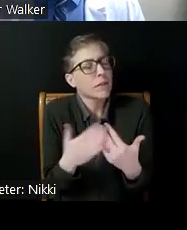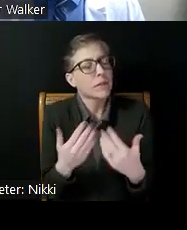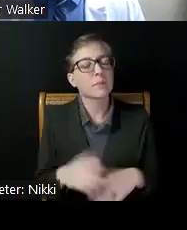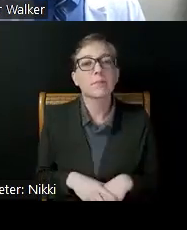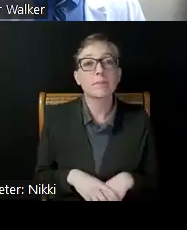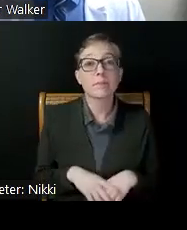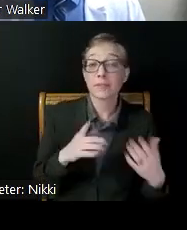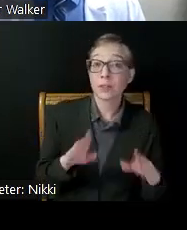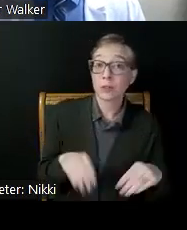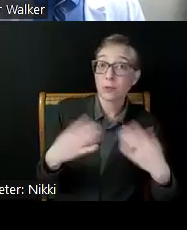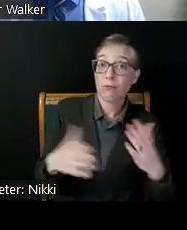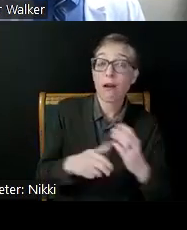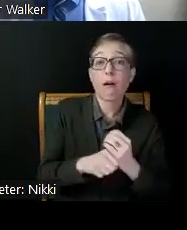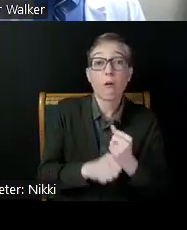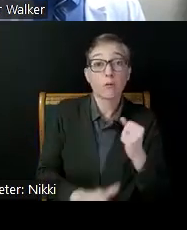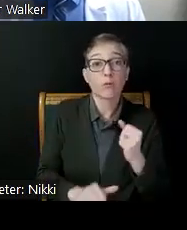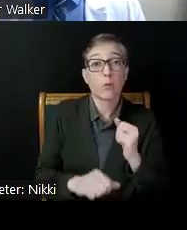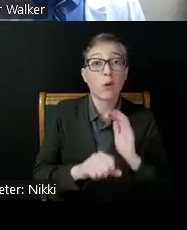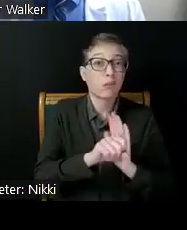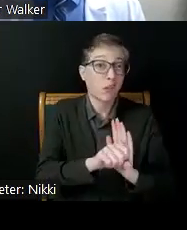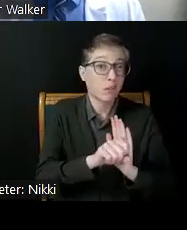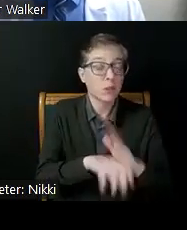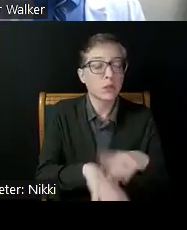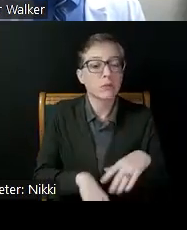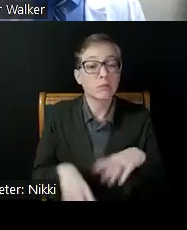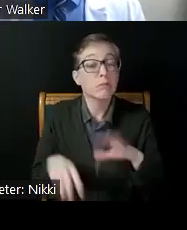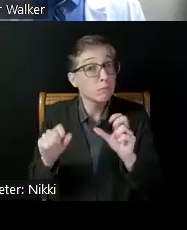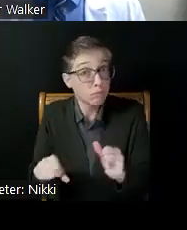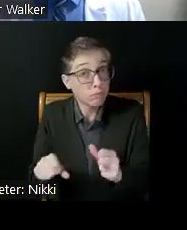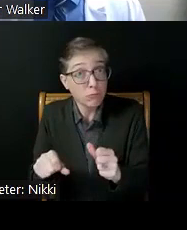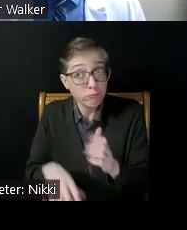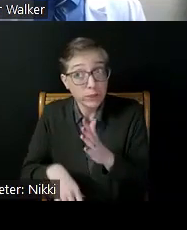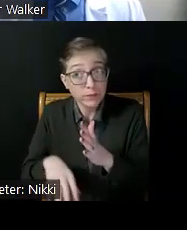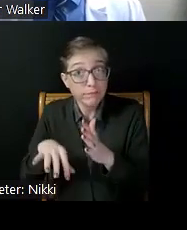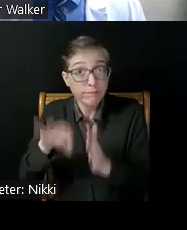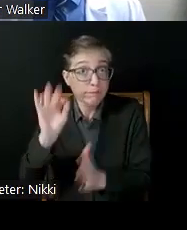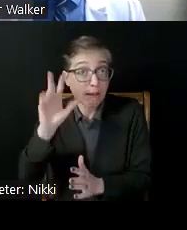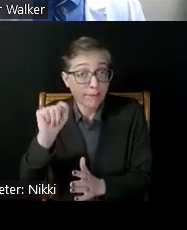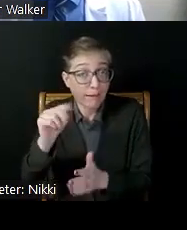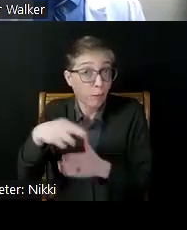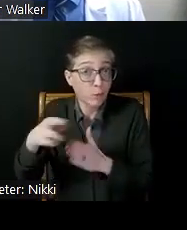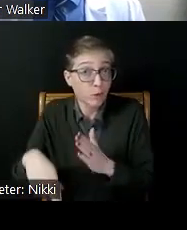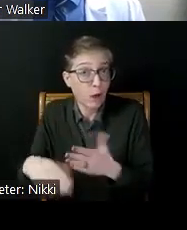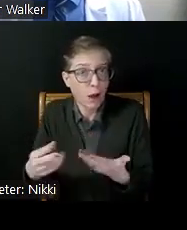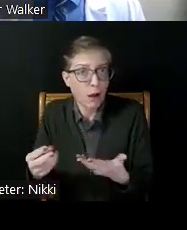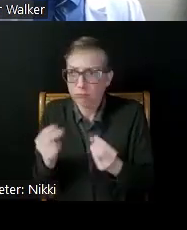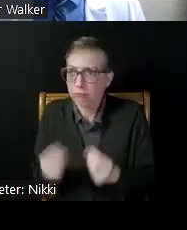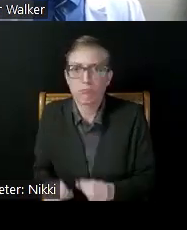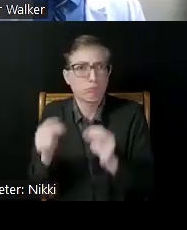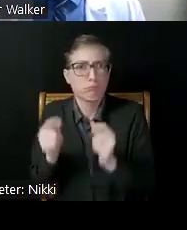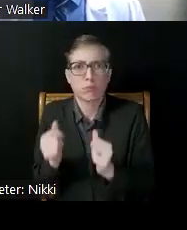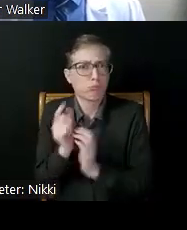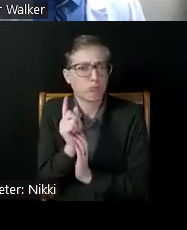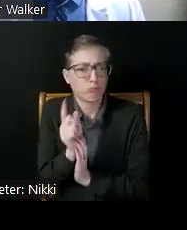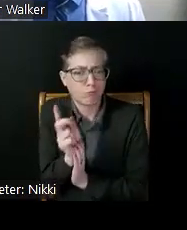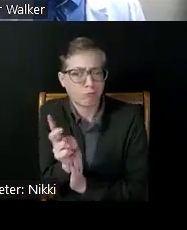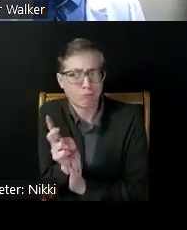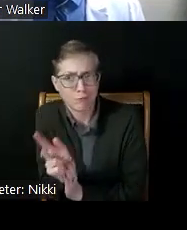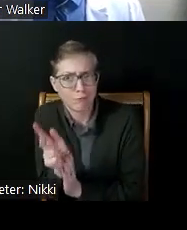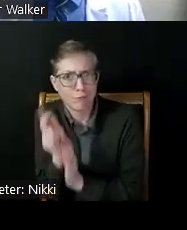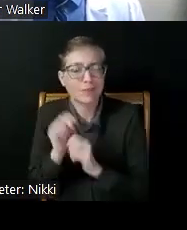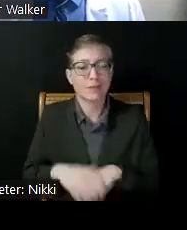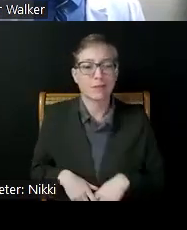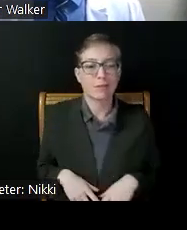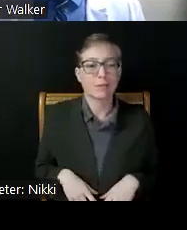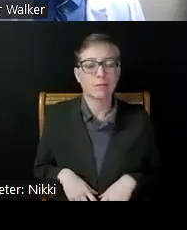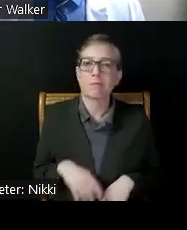sample, you can get a result in minutes. It's non-invasive. It essentially carries no